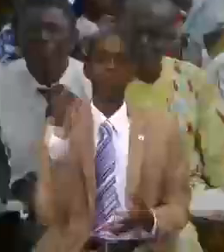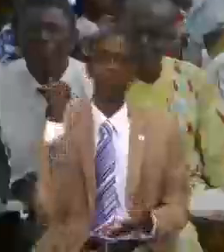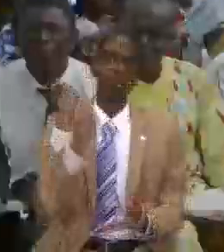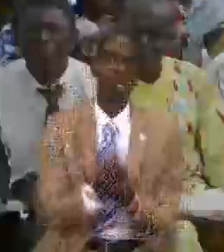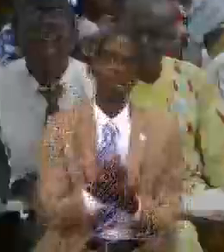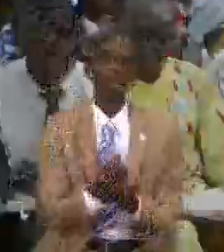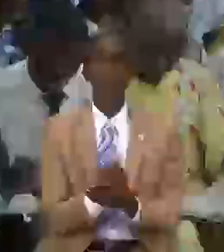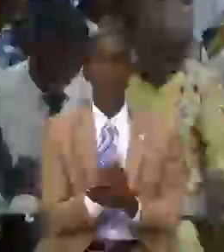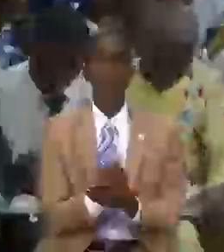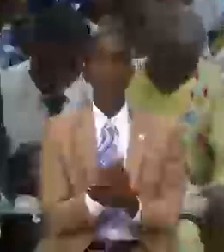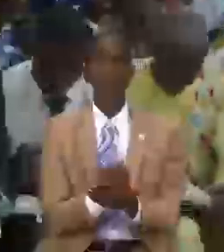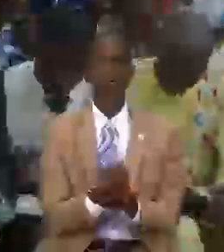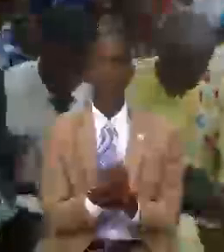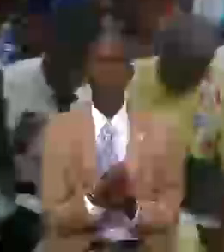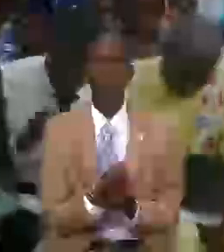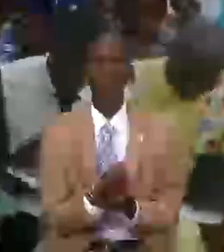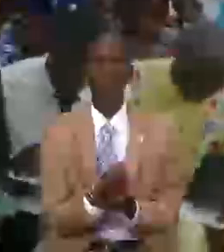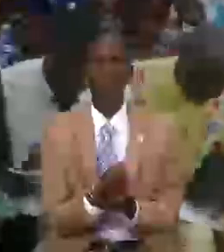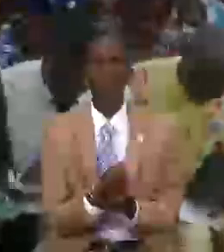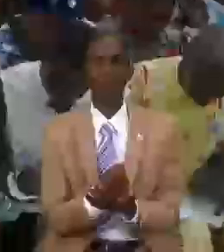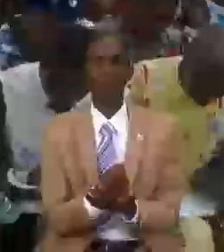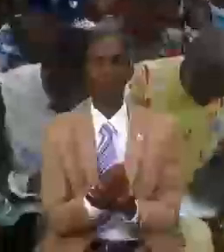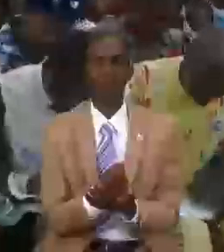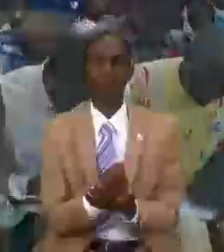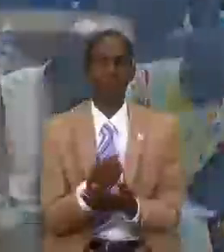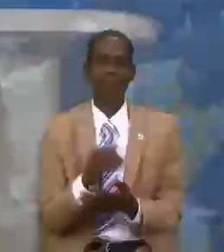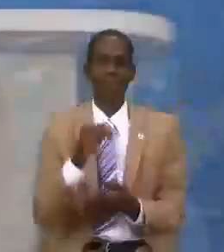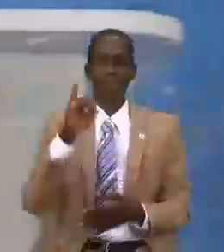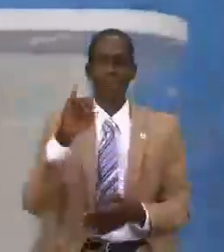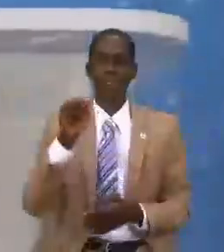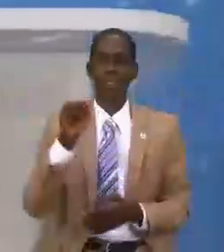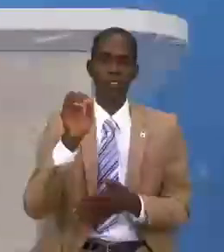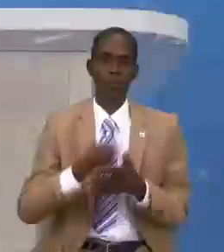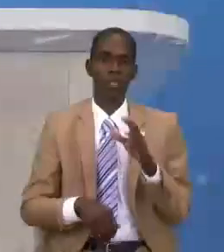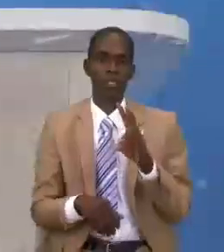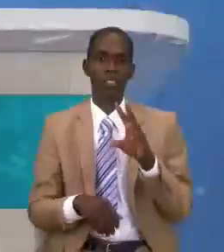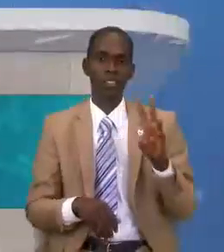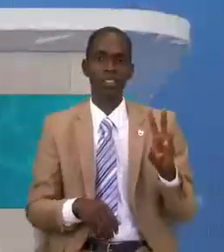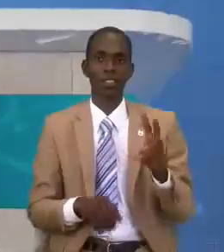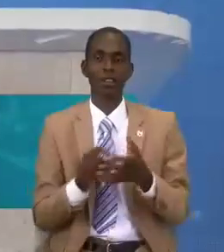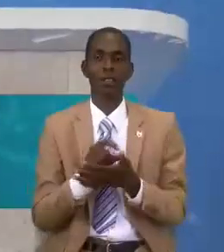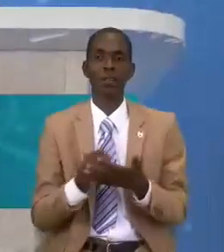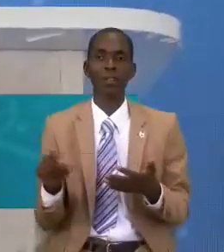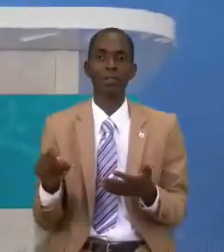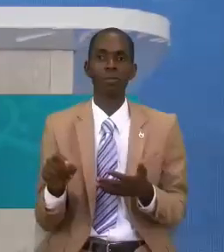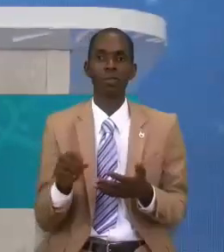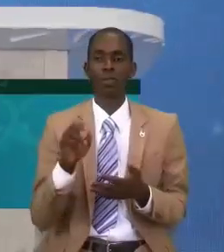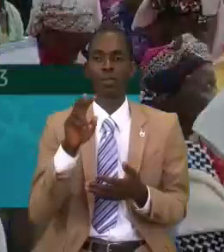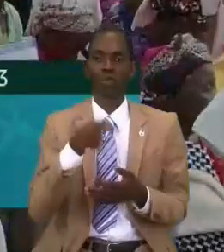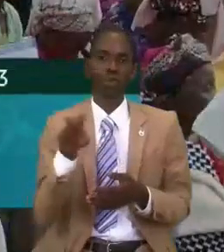Isaiah chapter 66, we're reading from verse 22. Isaiah